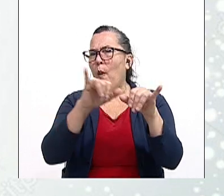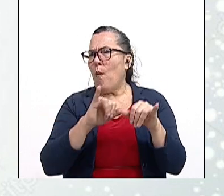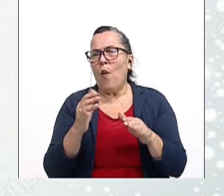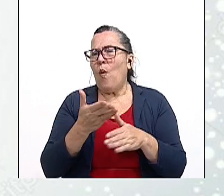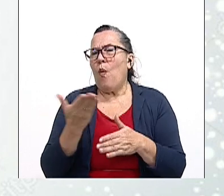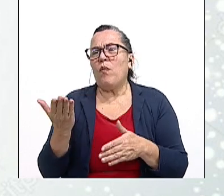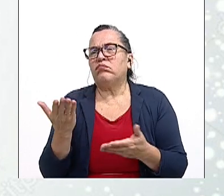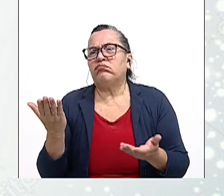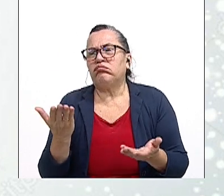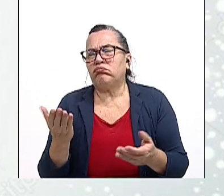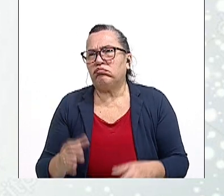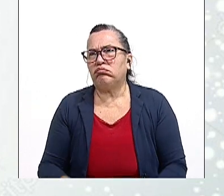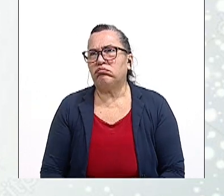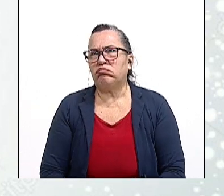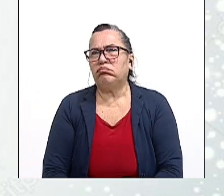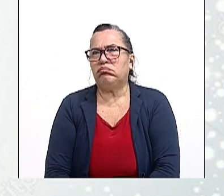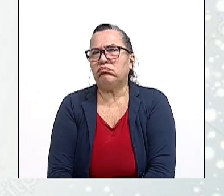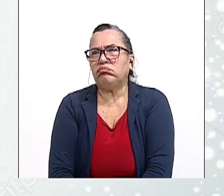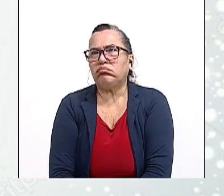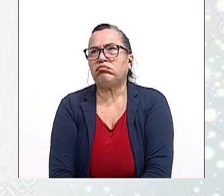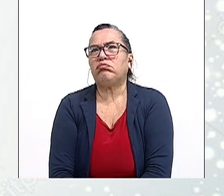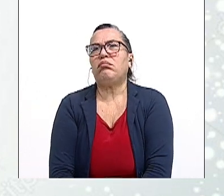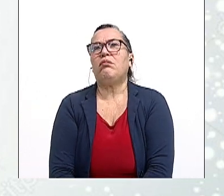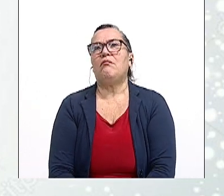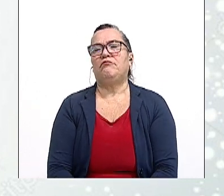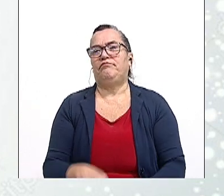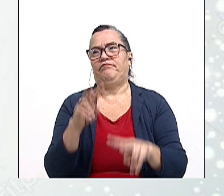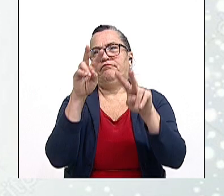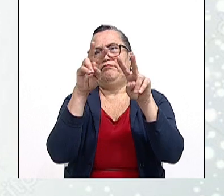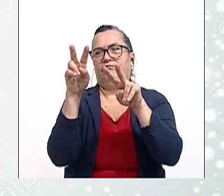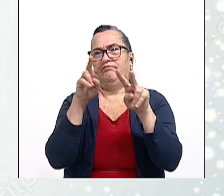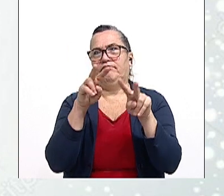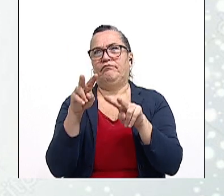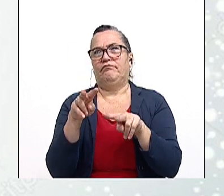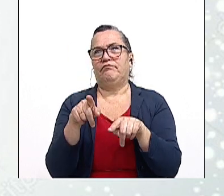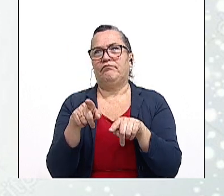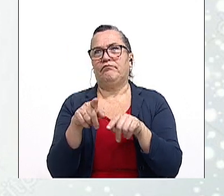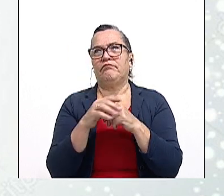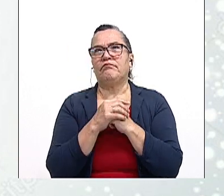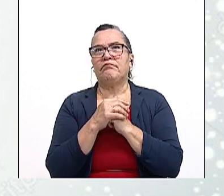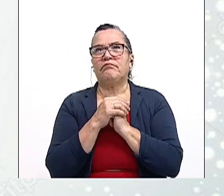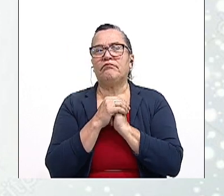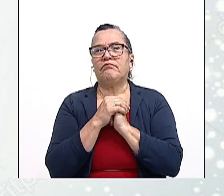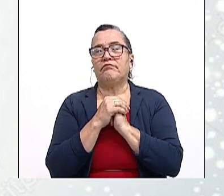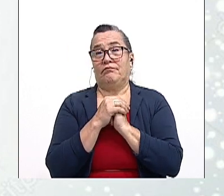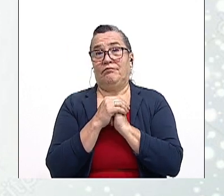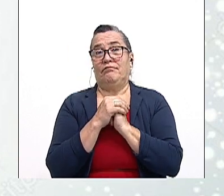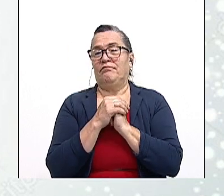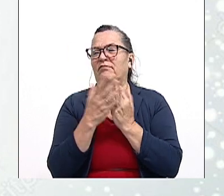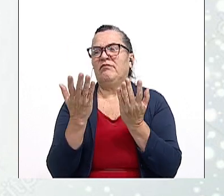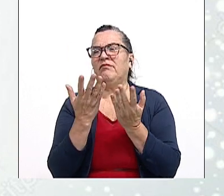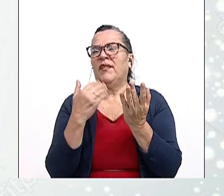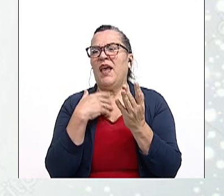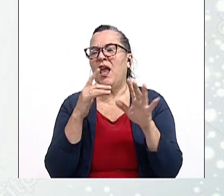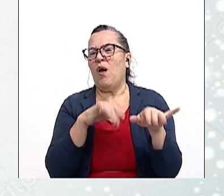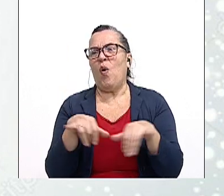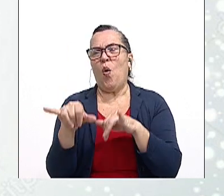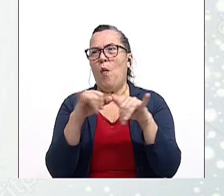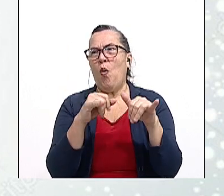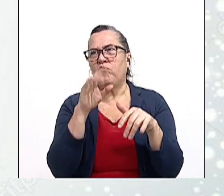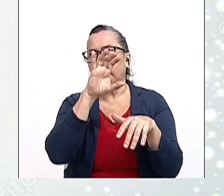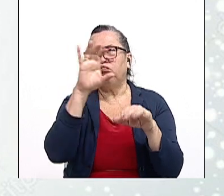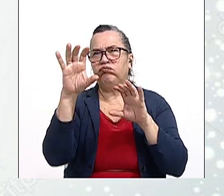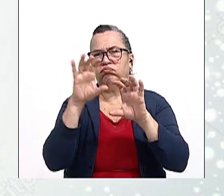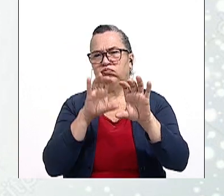they have in common? Take a look again to the pictures. What do they have in common? Tell me.